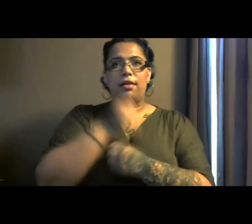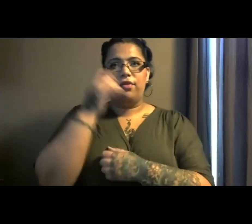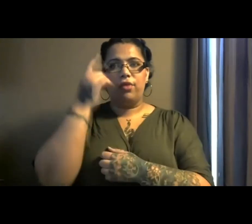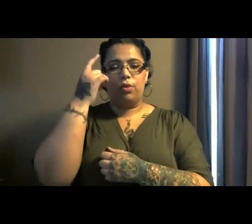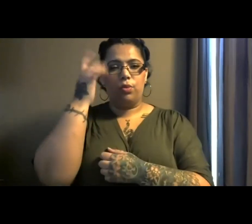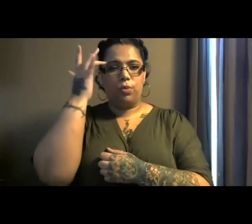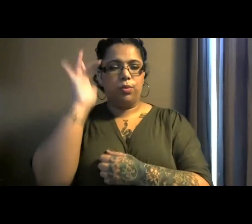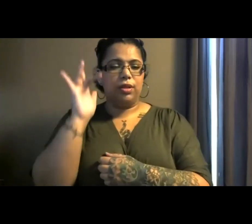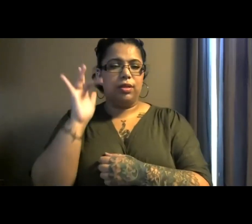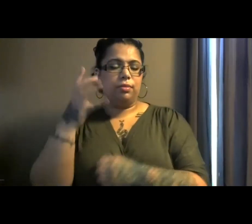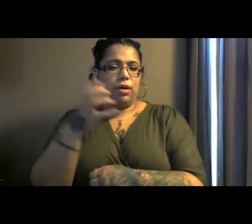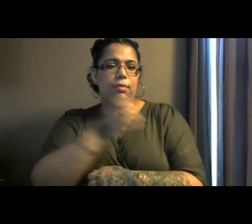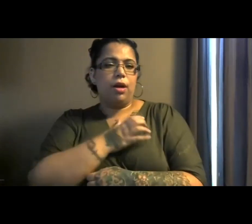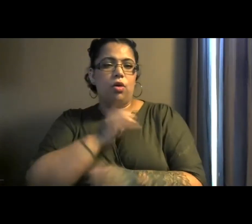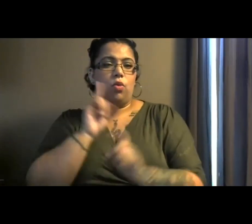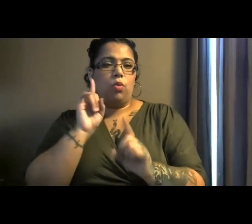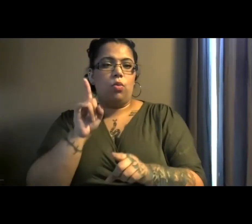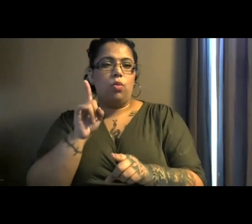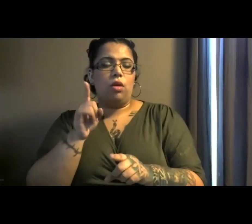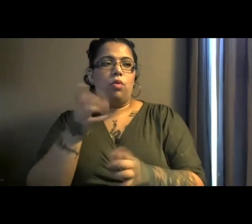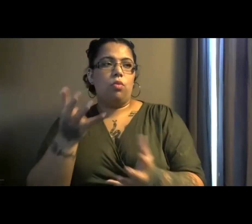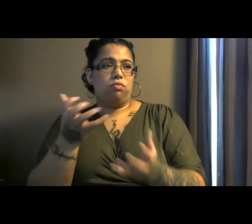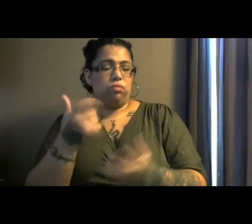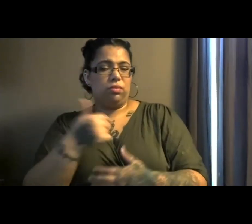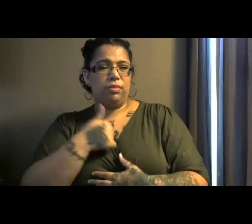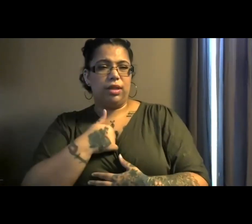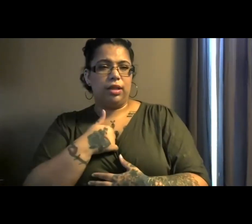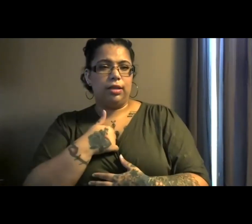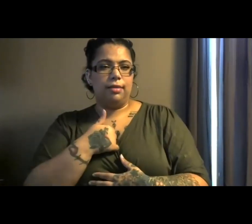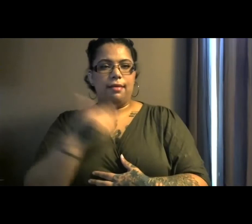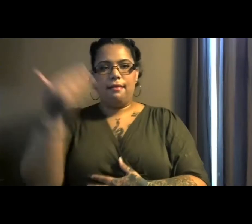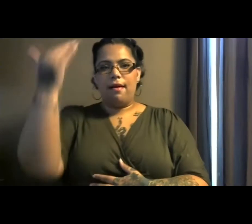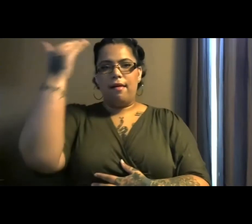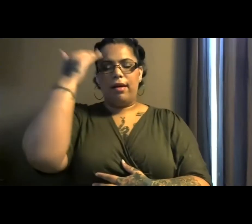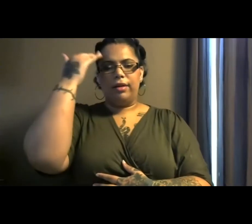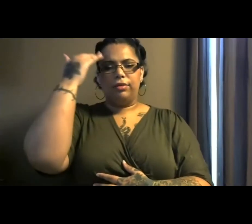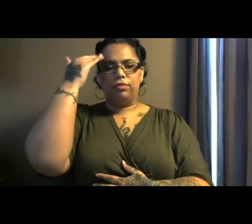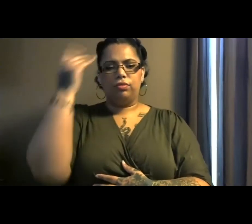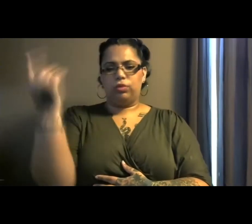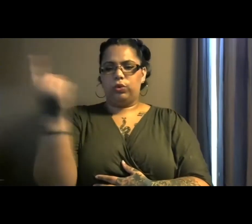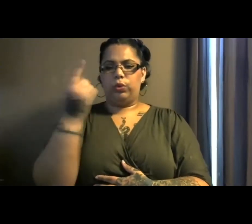from me. I know this is all that can come back to me.